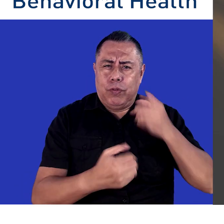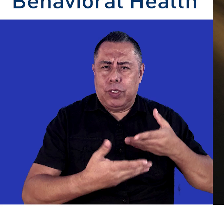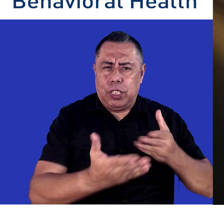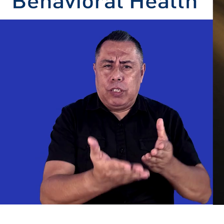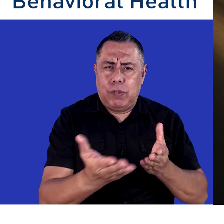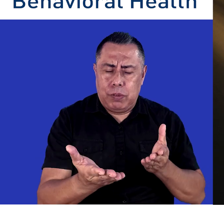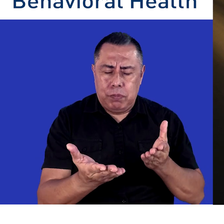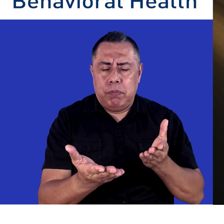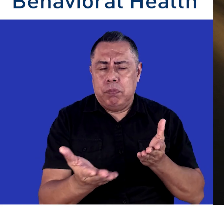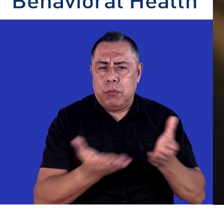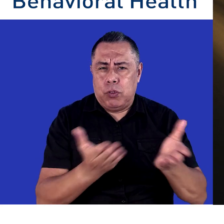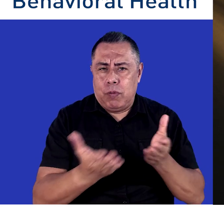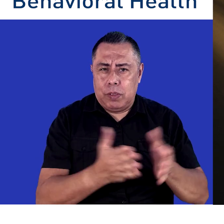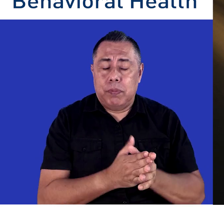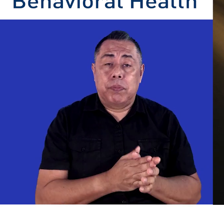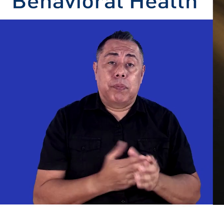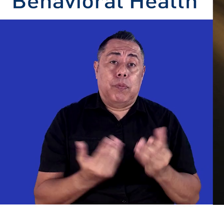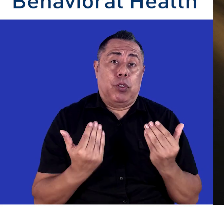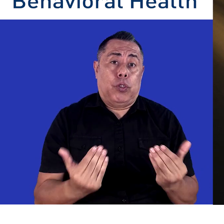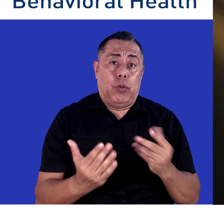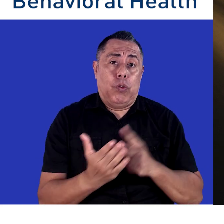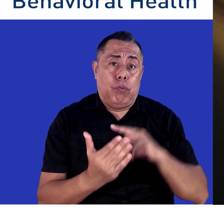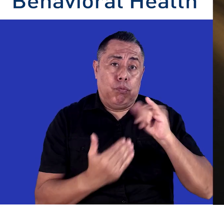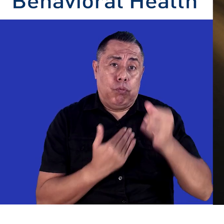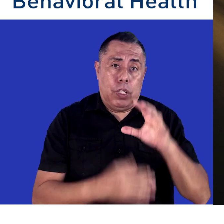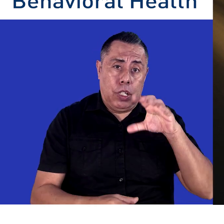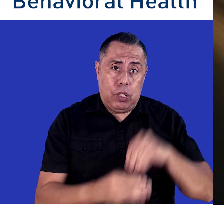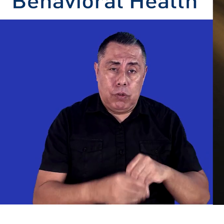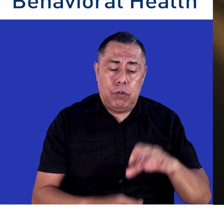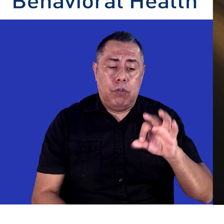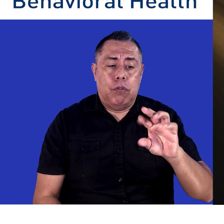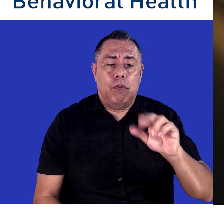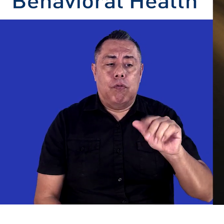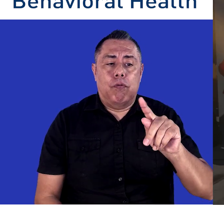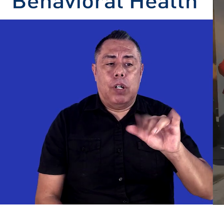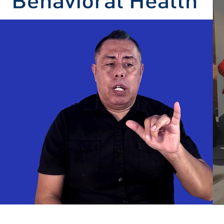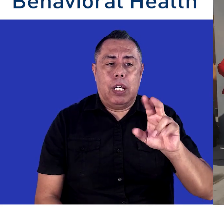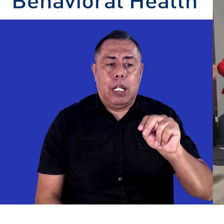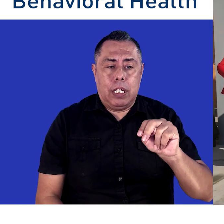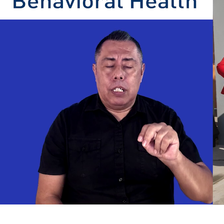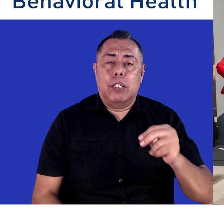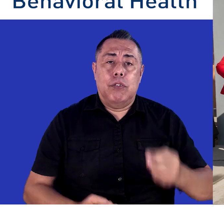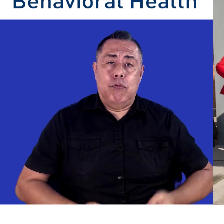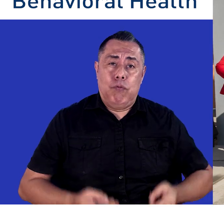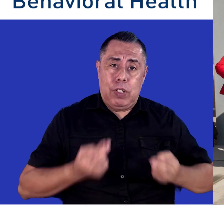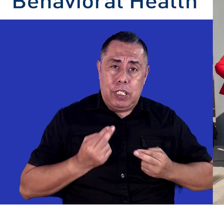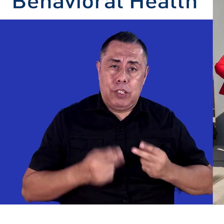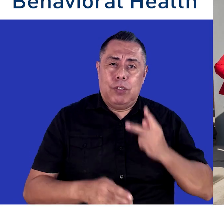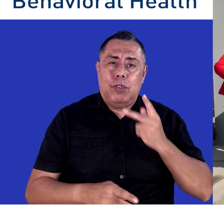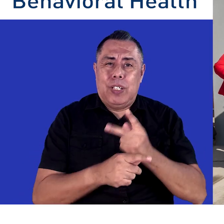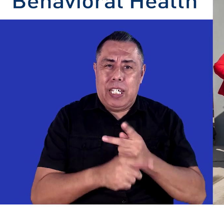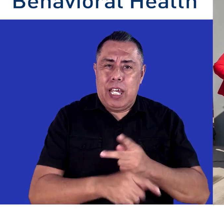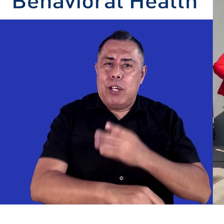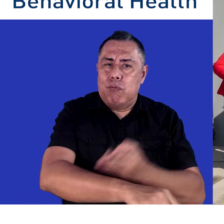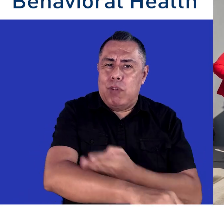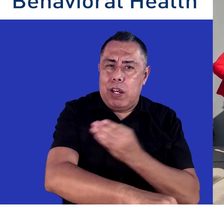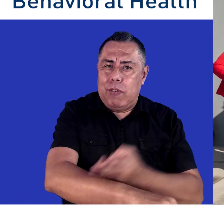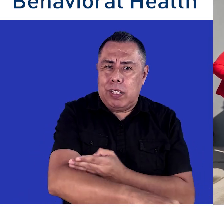delivery. Current CFTN projects include the Franklin Residential Care